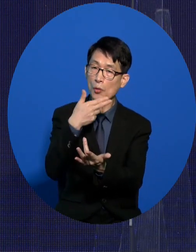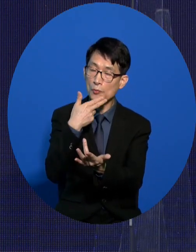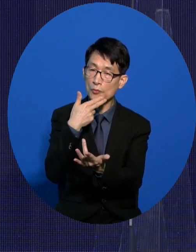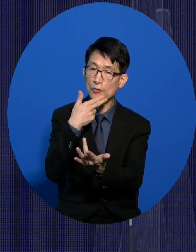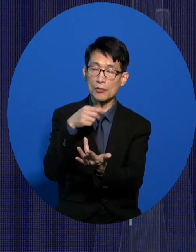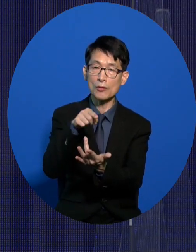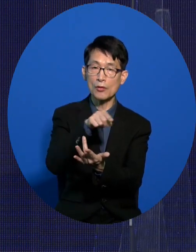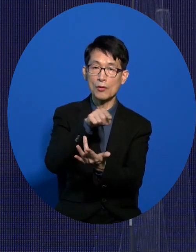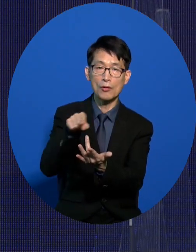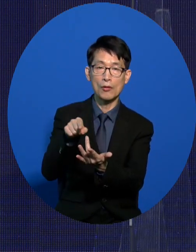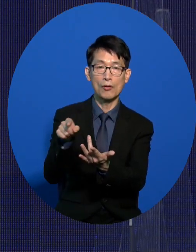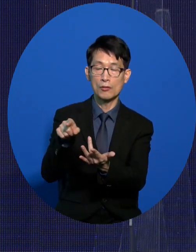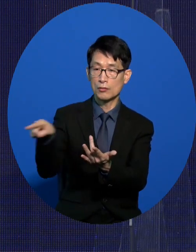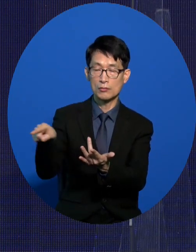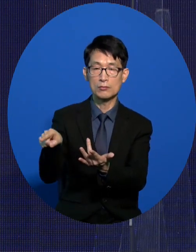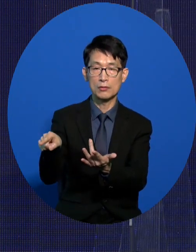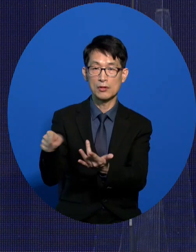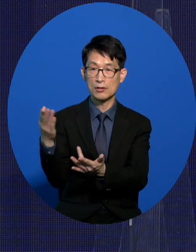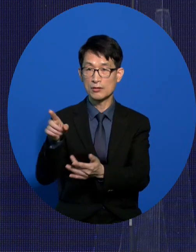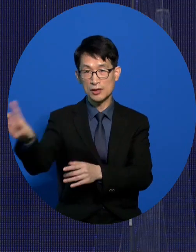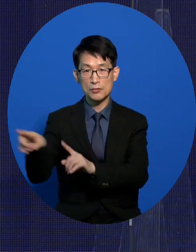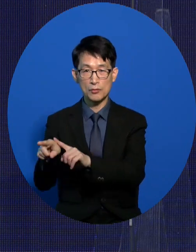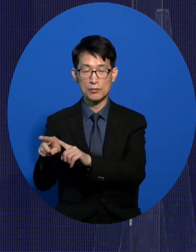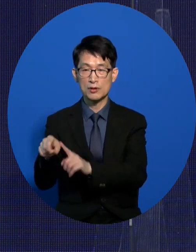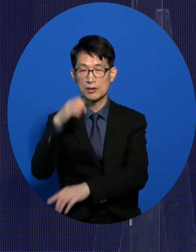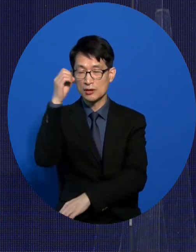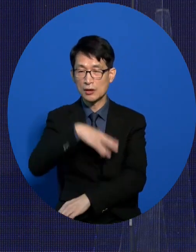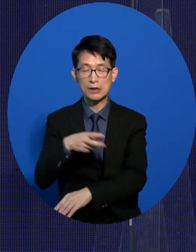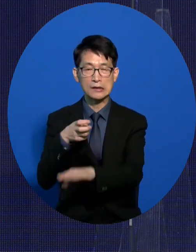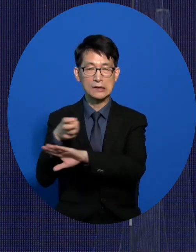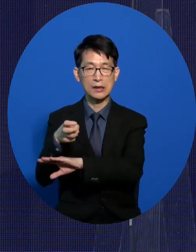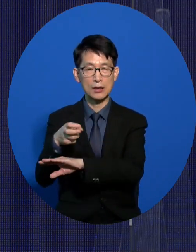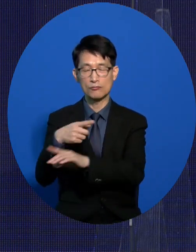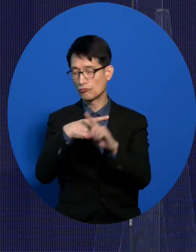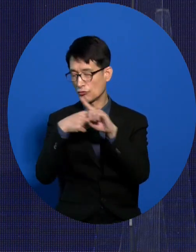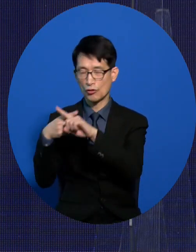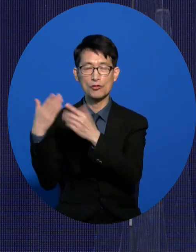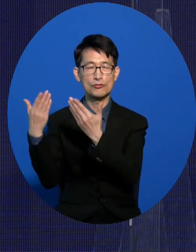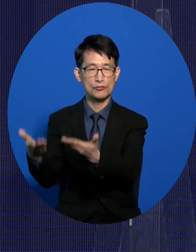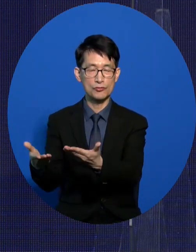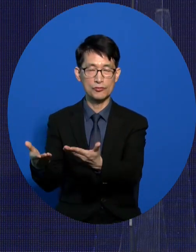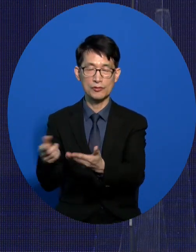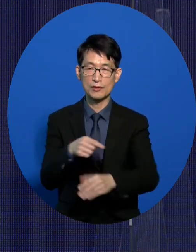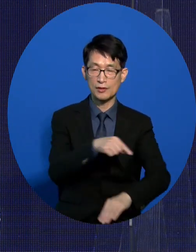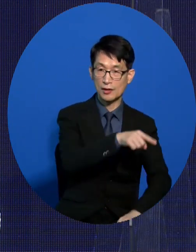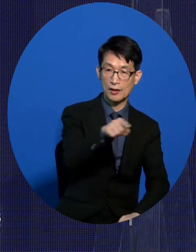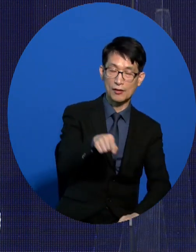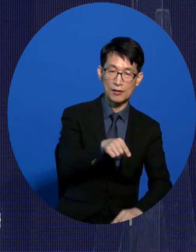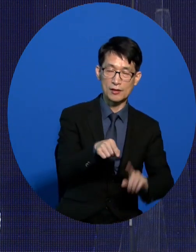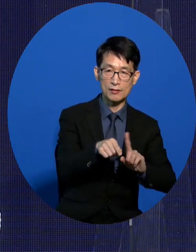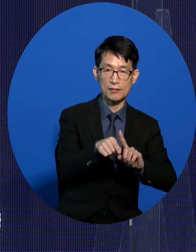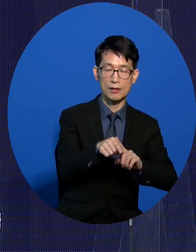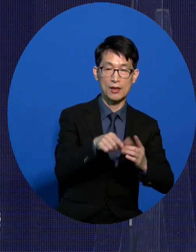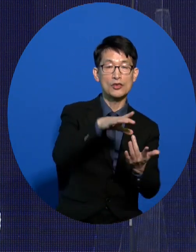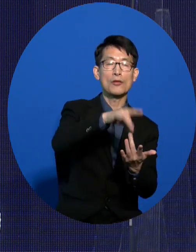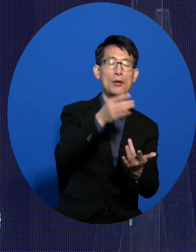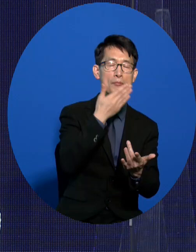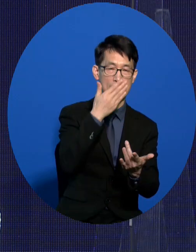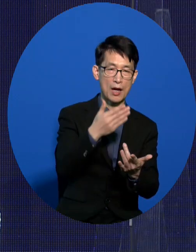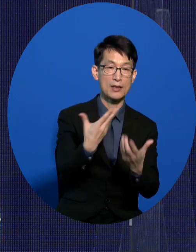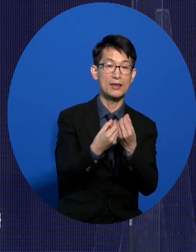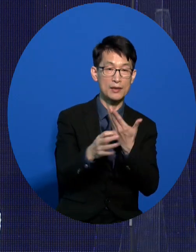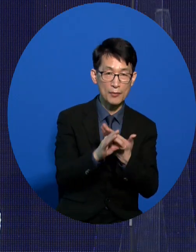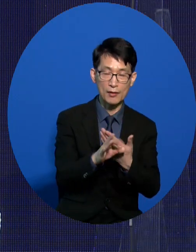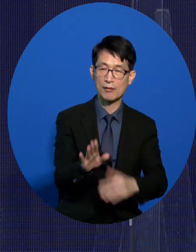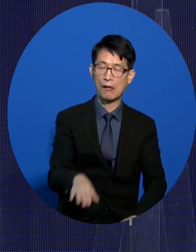whether the disabled people are given the choice to select the kind of vehicles they would like to take is very important. There